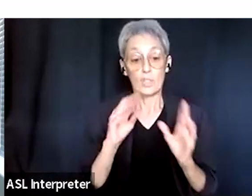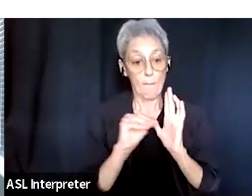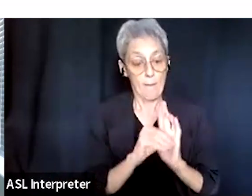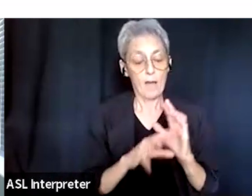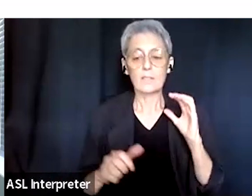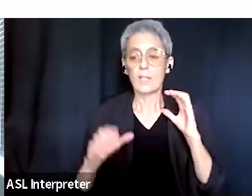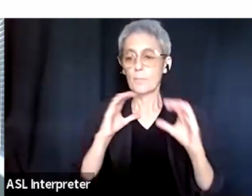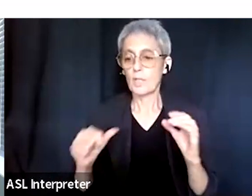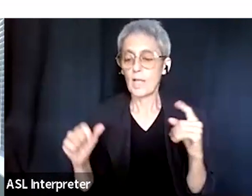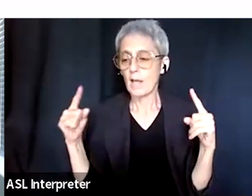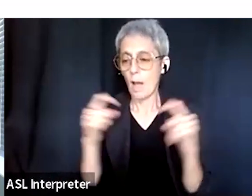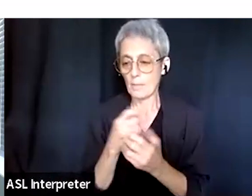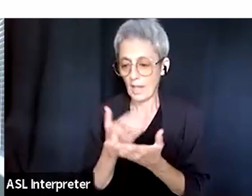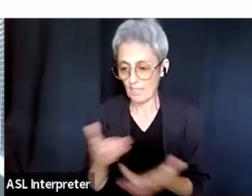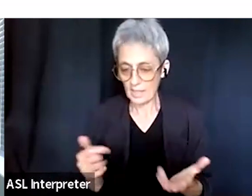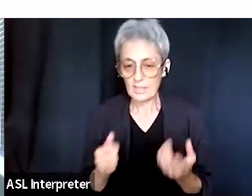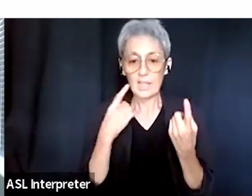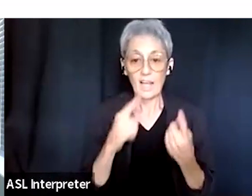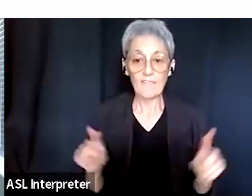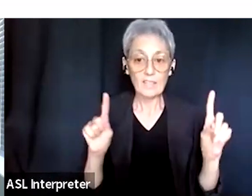complicated things effectively or not.